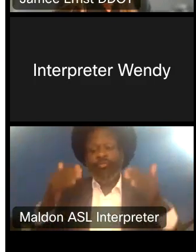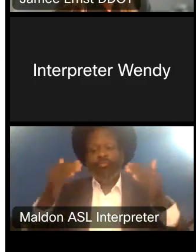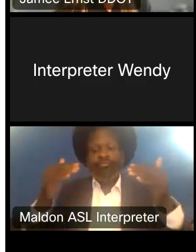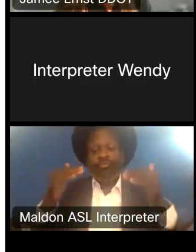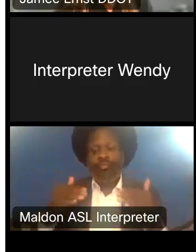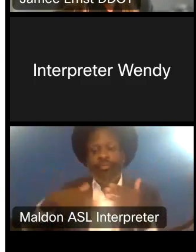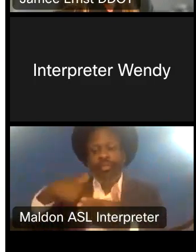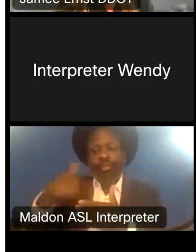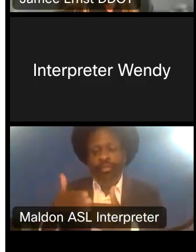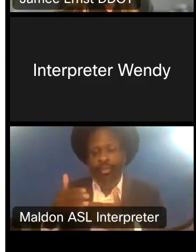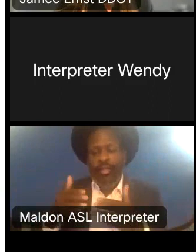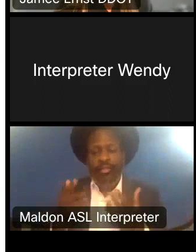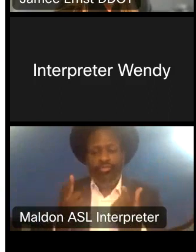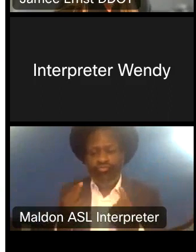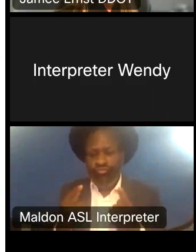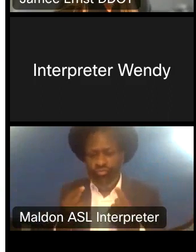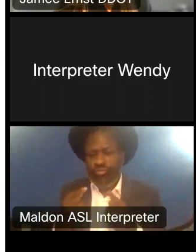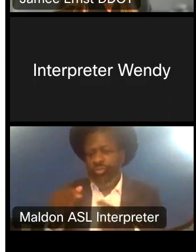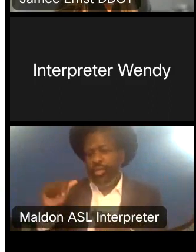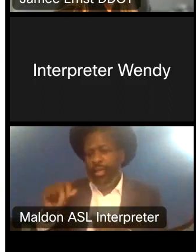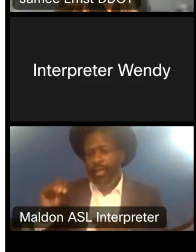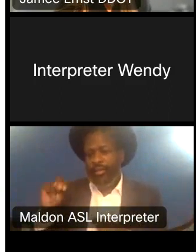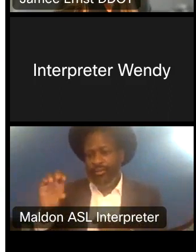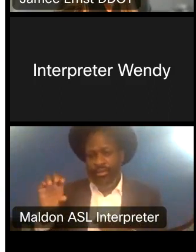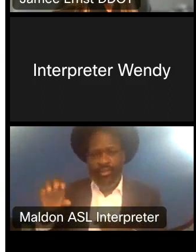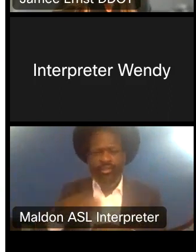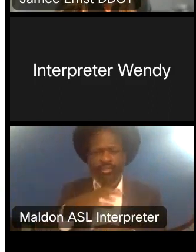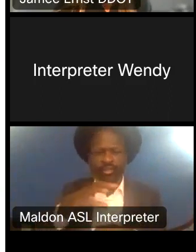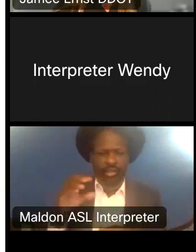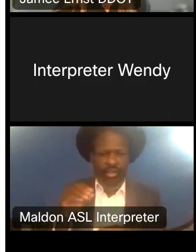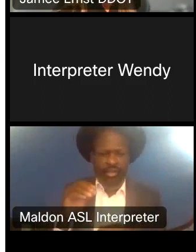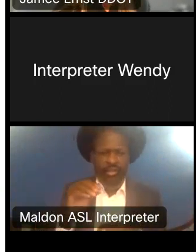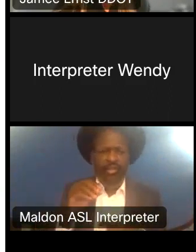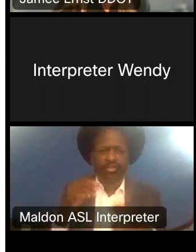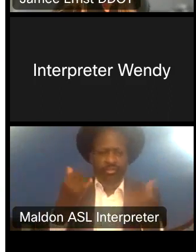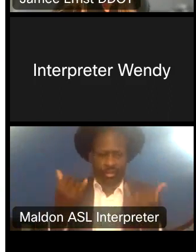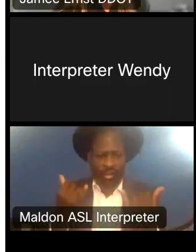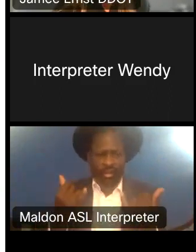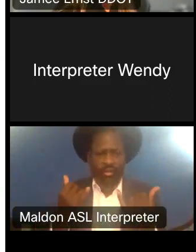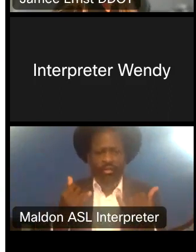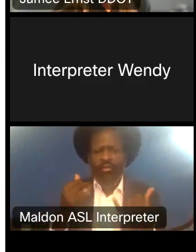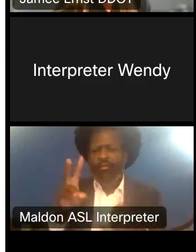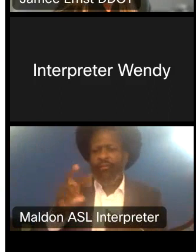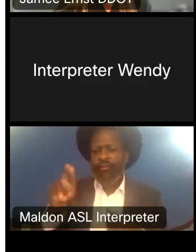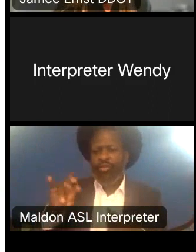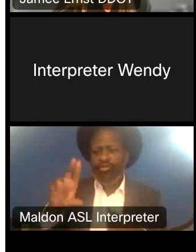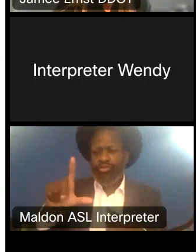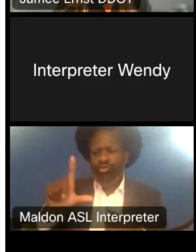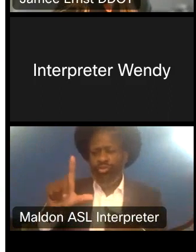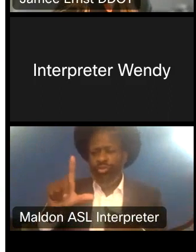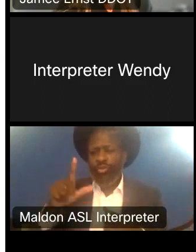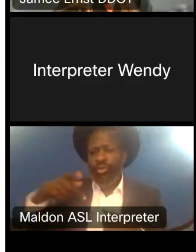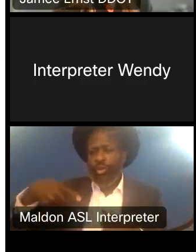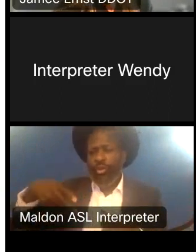in the corridor in June. We're now holding our virtual public meeting. We'll get your comments here, but we'll also continue to